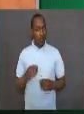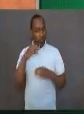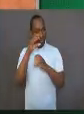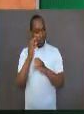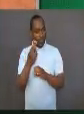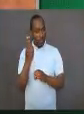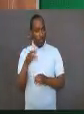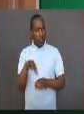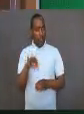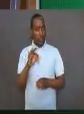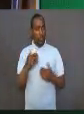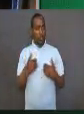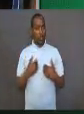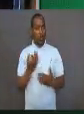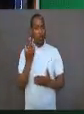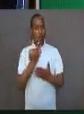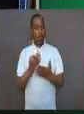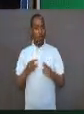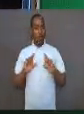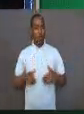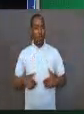most abundant form of life on Earth.